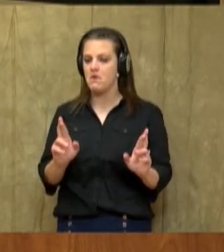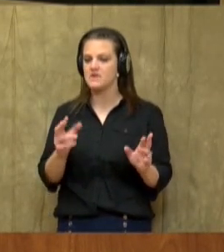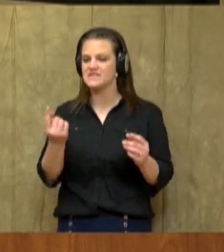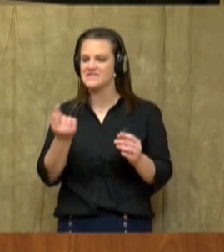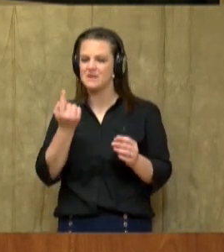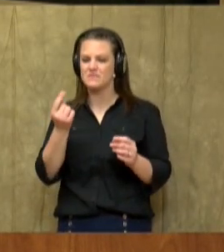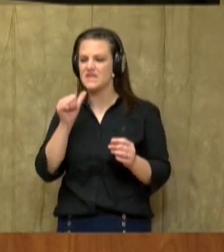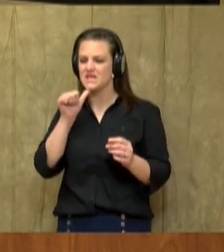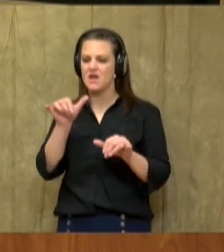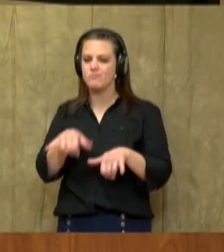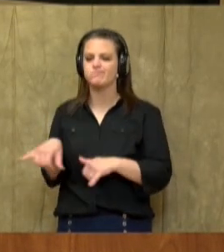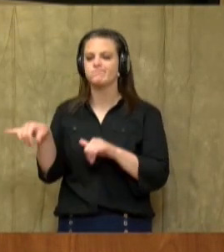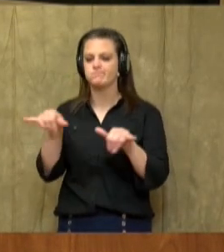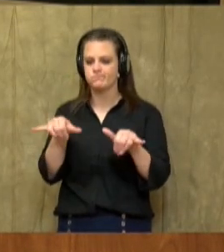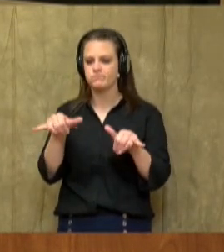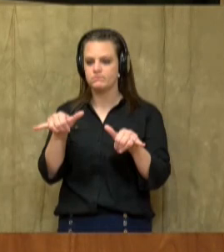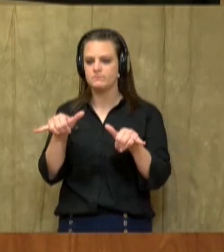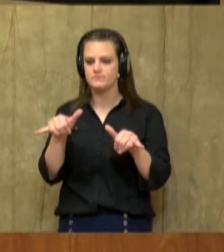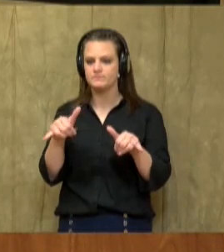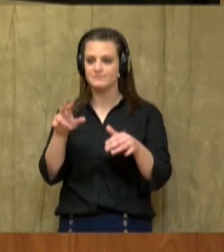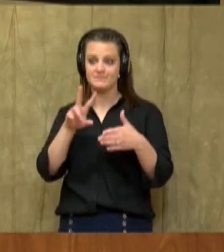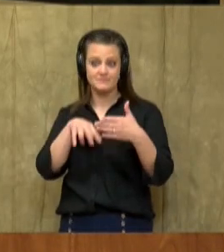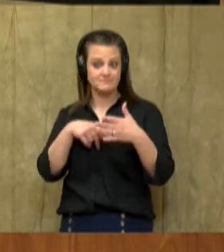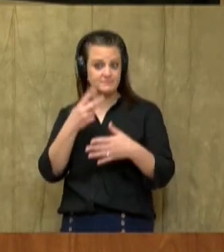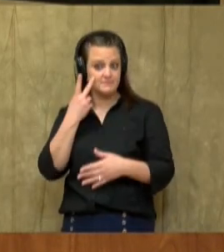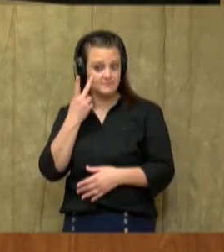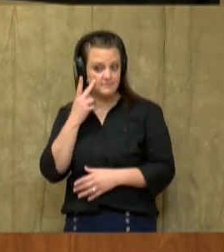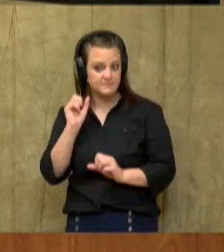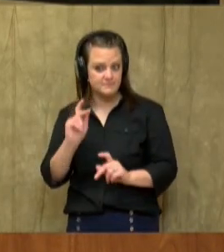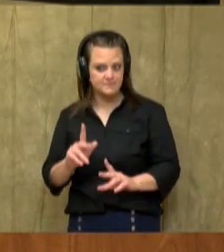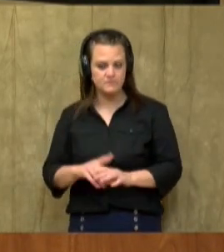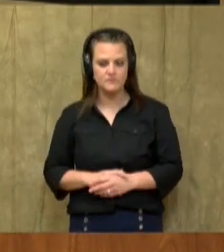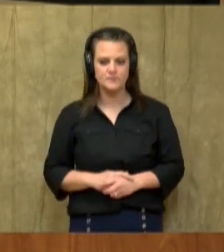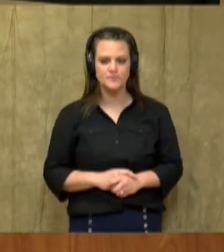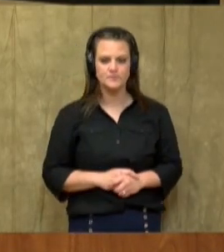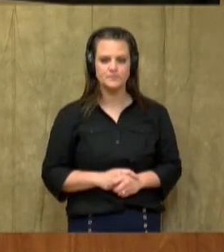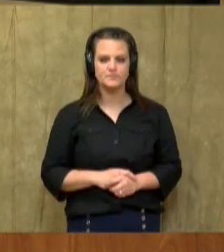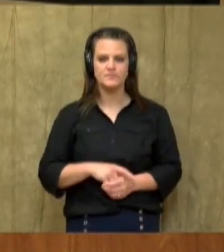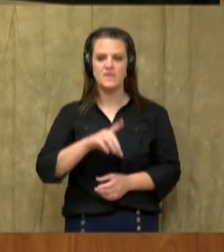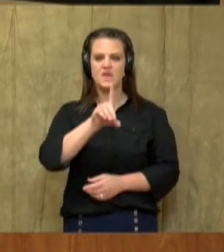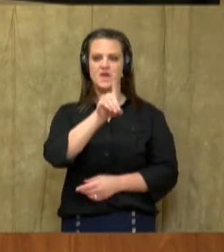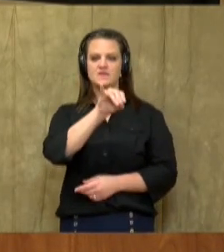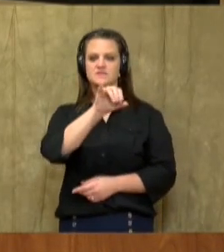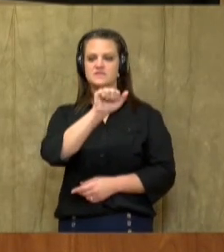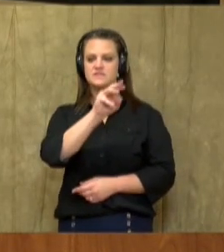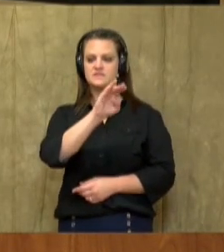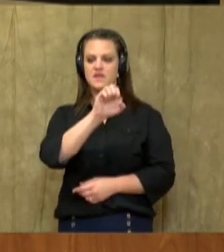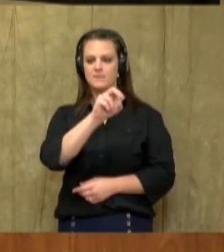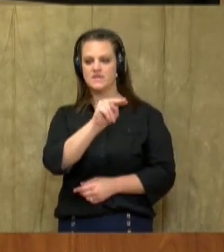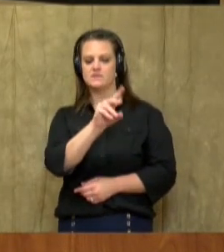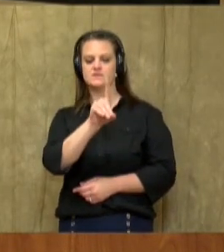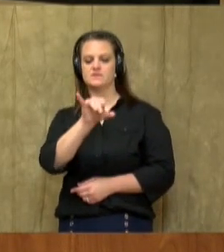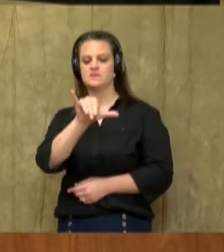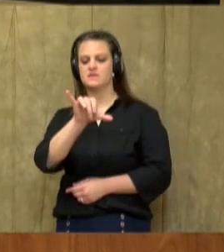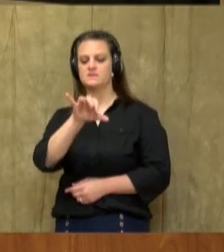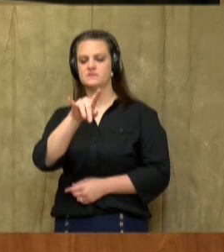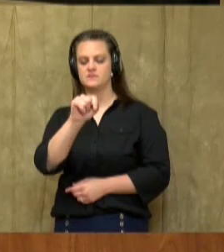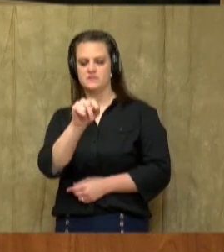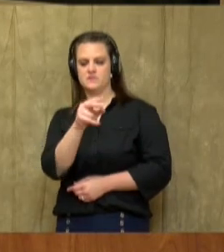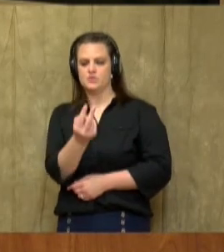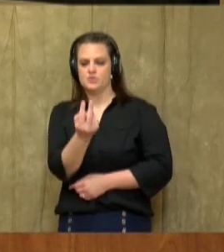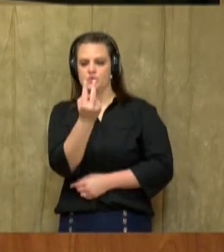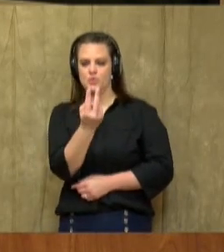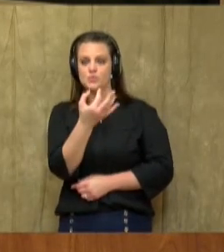common. Let's read and find out, okay? Diamond Destiny 2 was coming out next